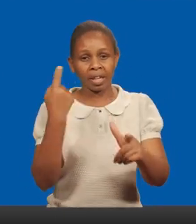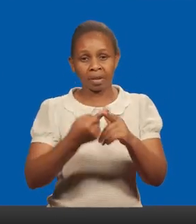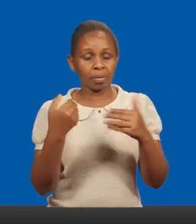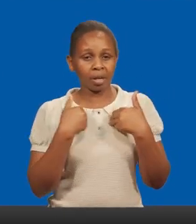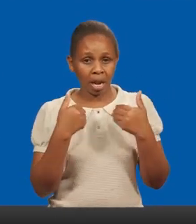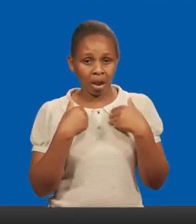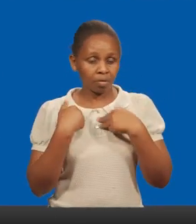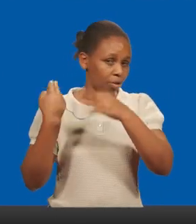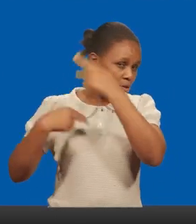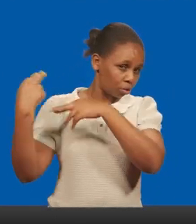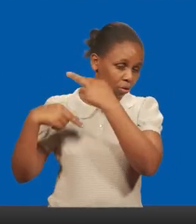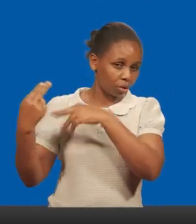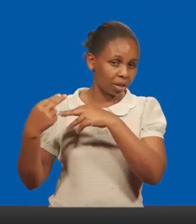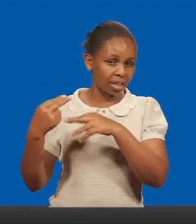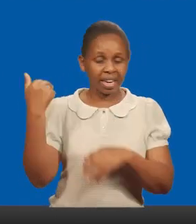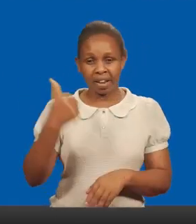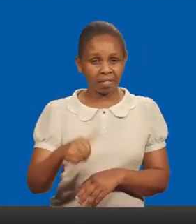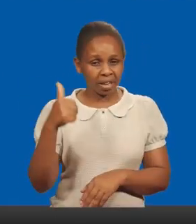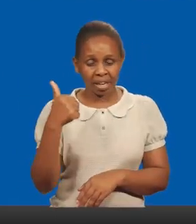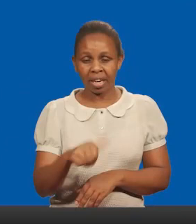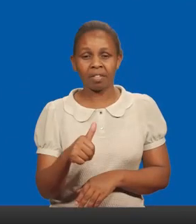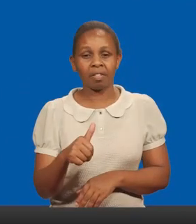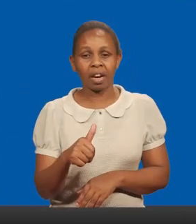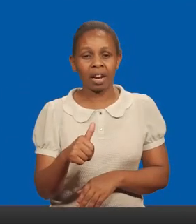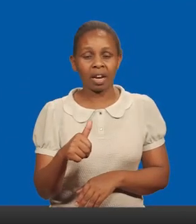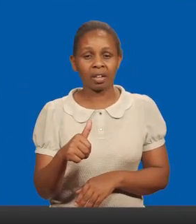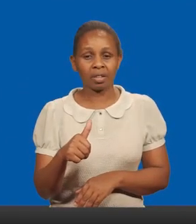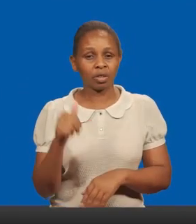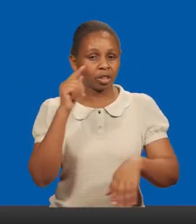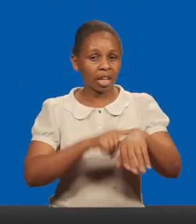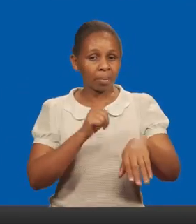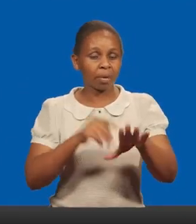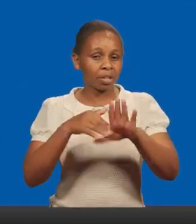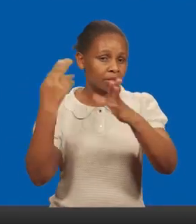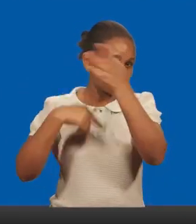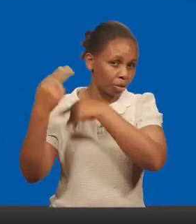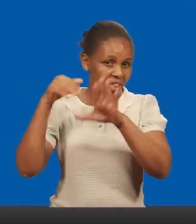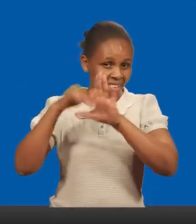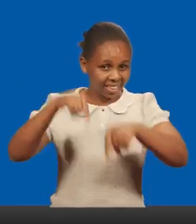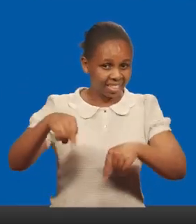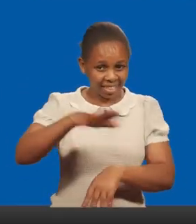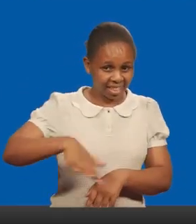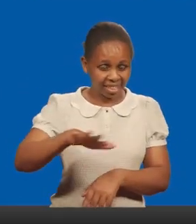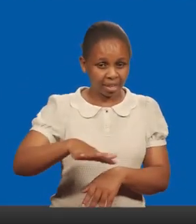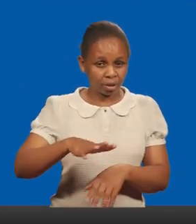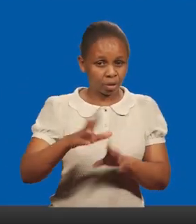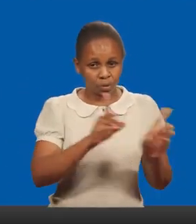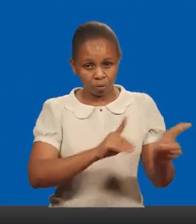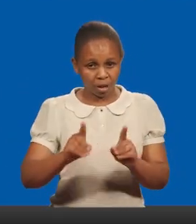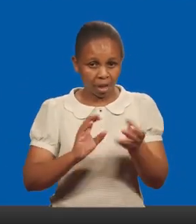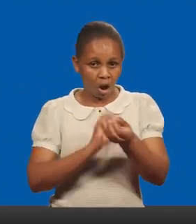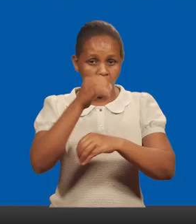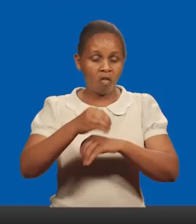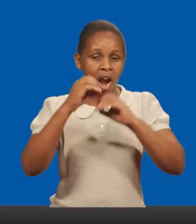given 6,000 shillings. And this is historic. It has never, there is no time in history in